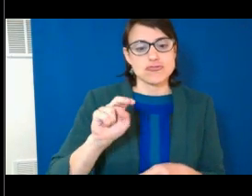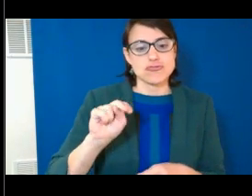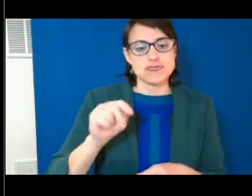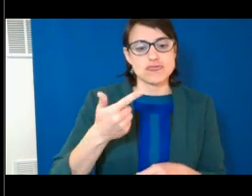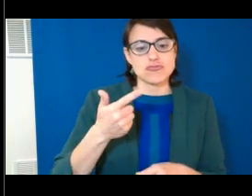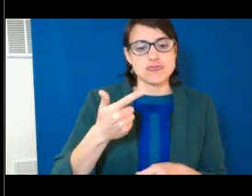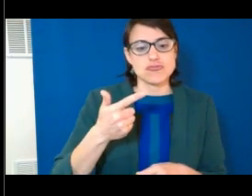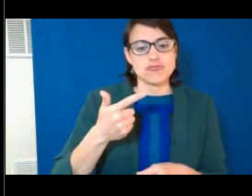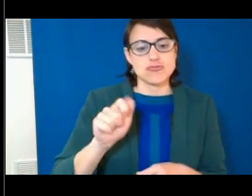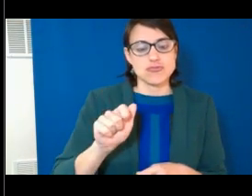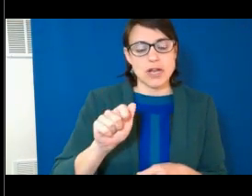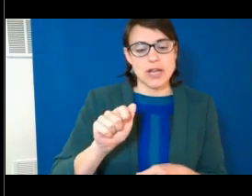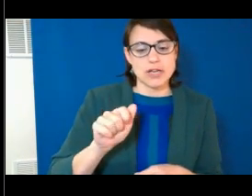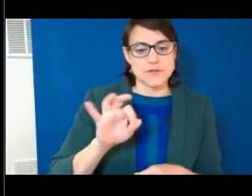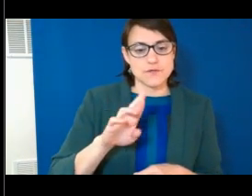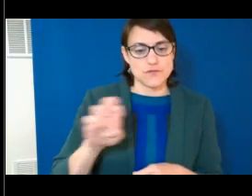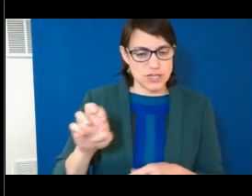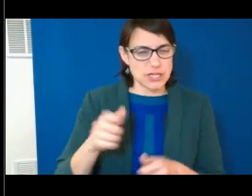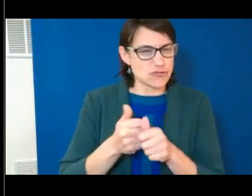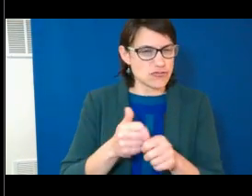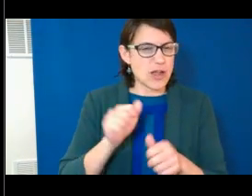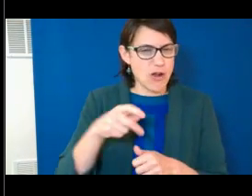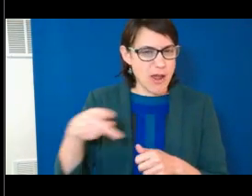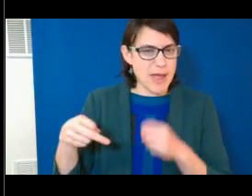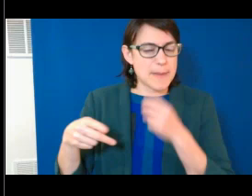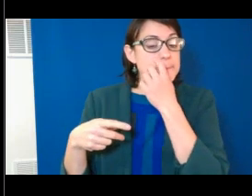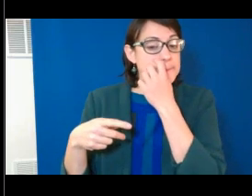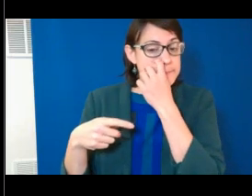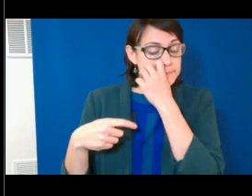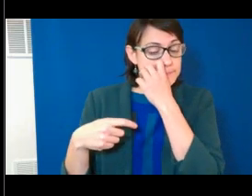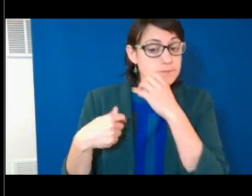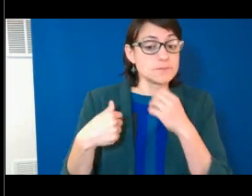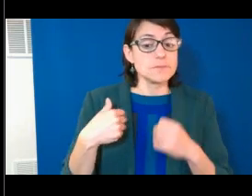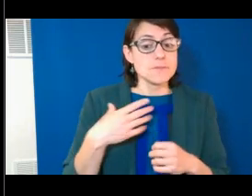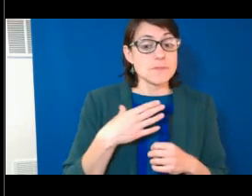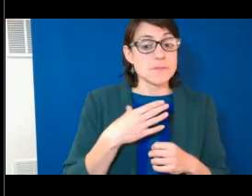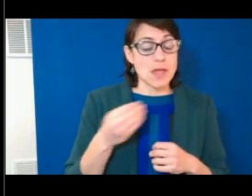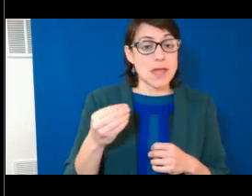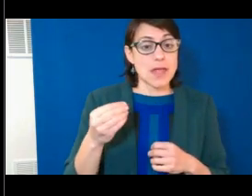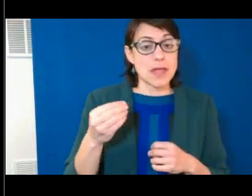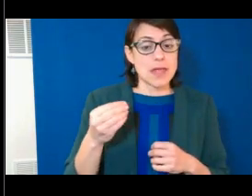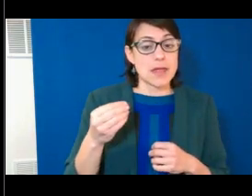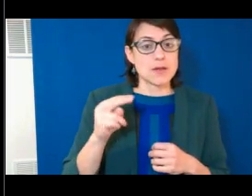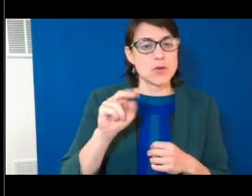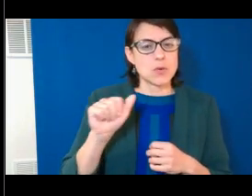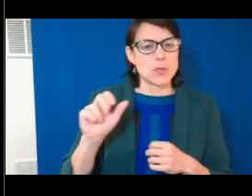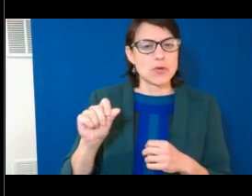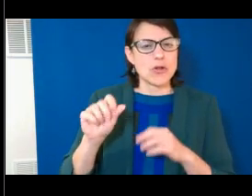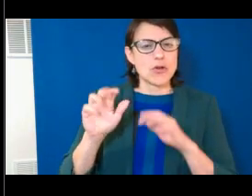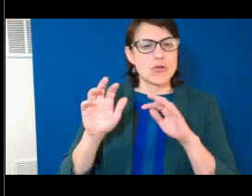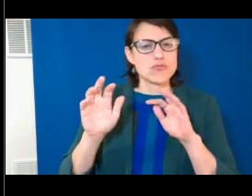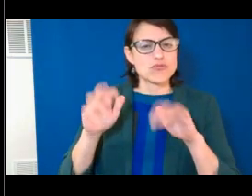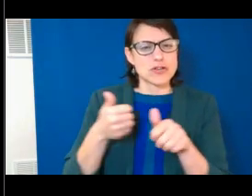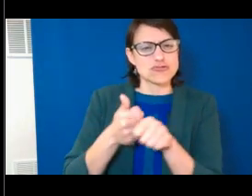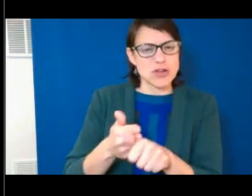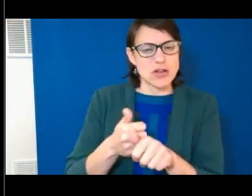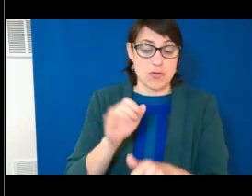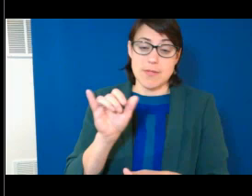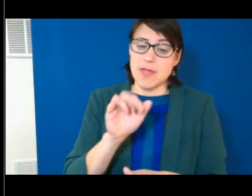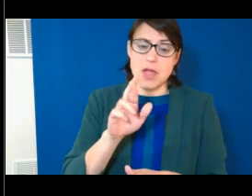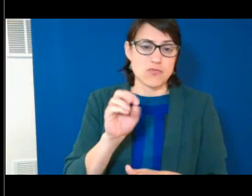monitoring piece that we do at the NOAA Marine Debris Program. And yeah, agree with what Ramel said. I think it really depends. A